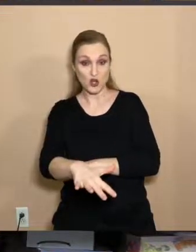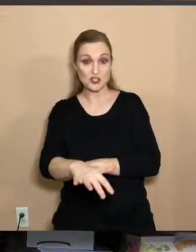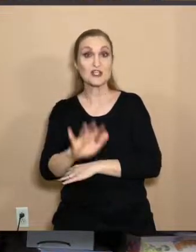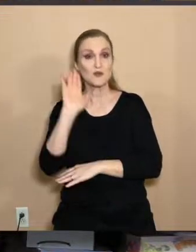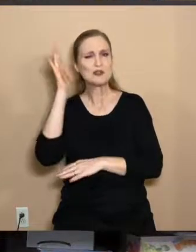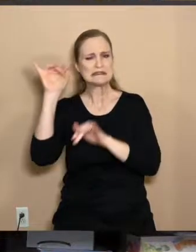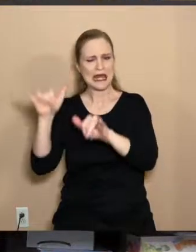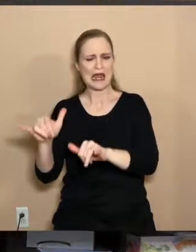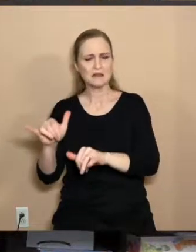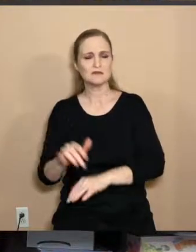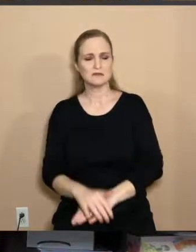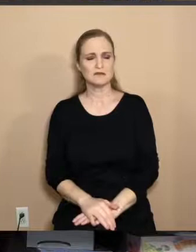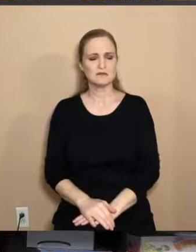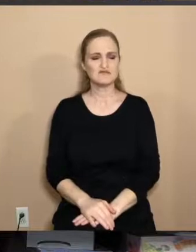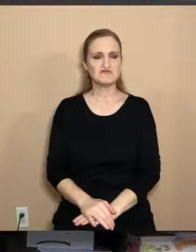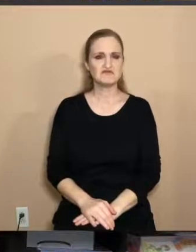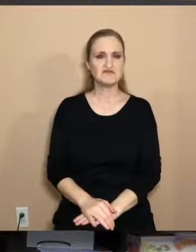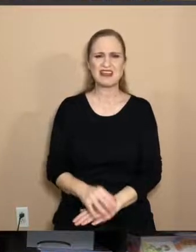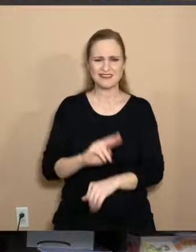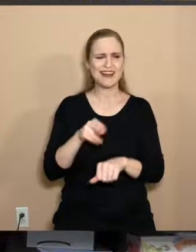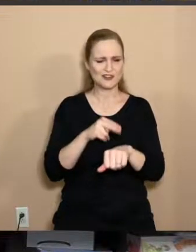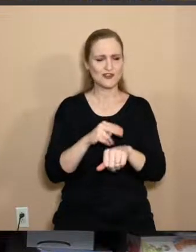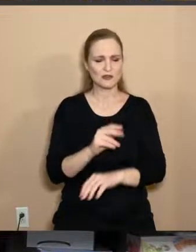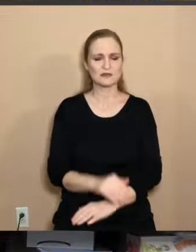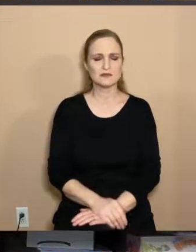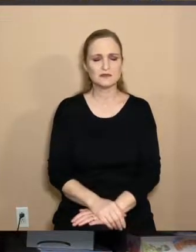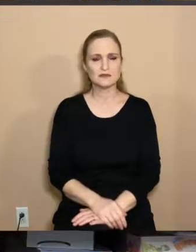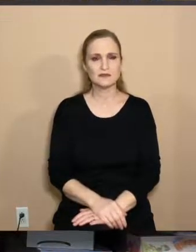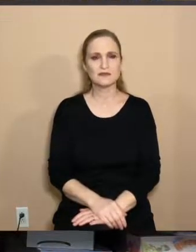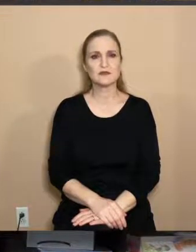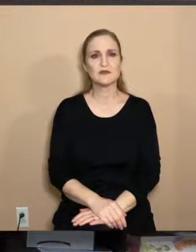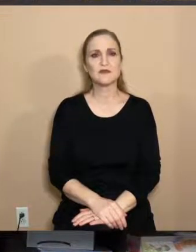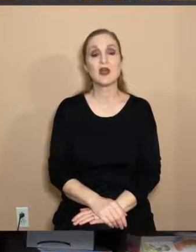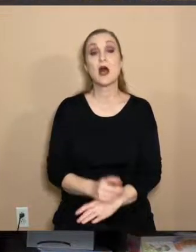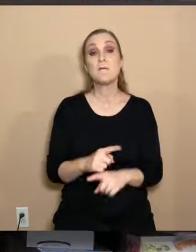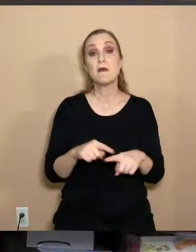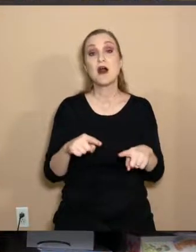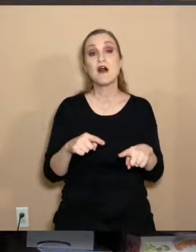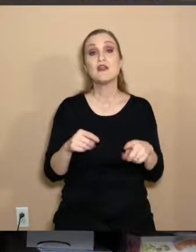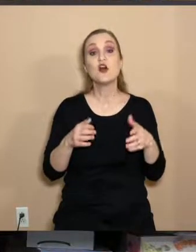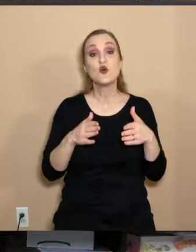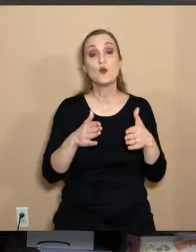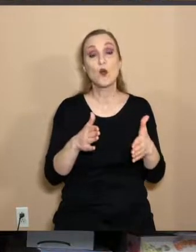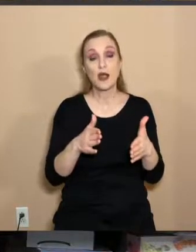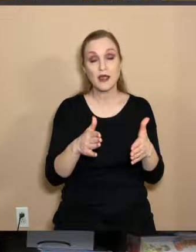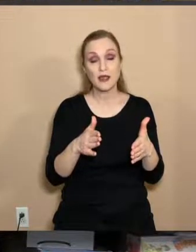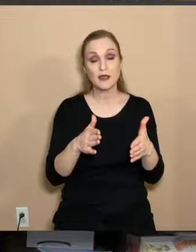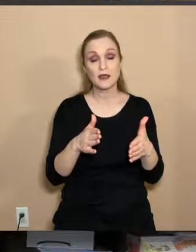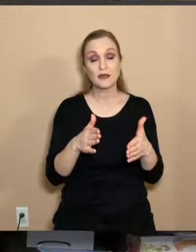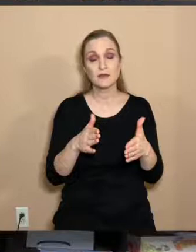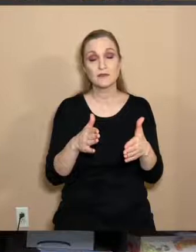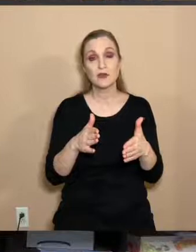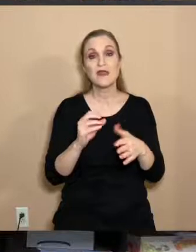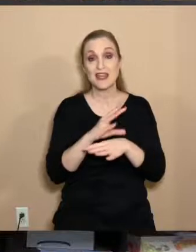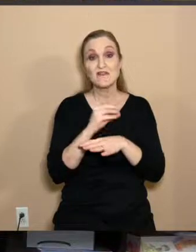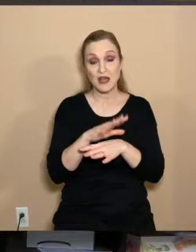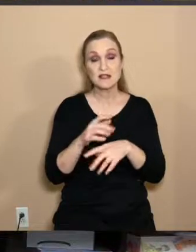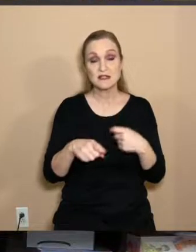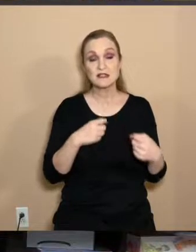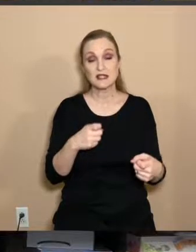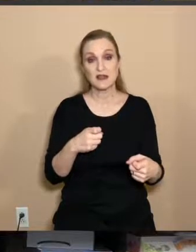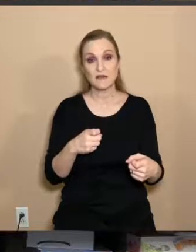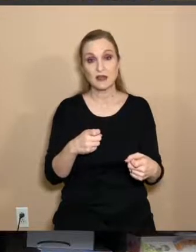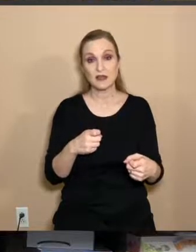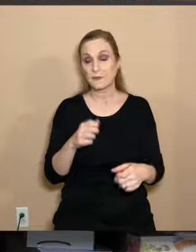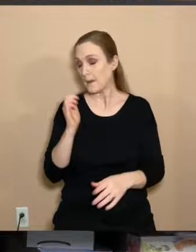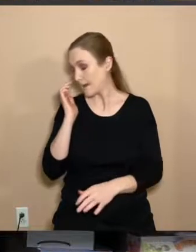stay there. That's the way of nature. But the way in which he is, the advice that he's giving here